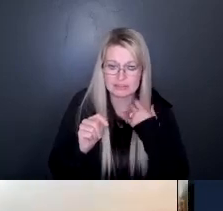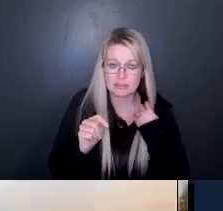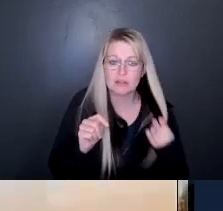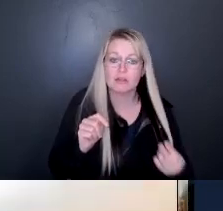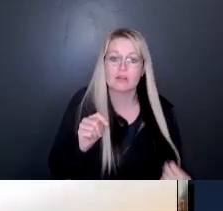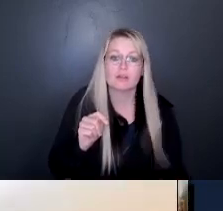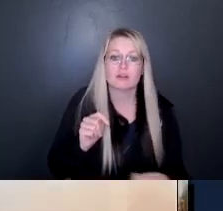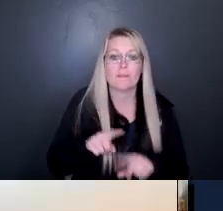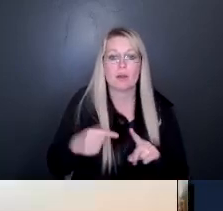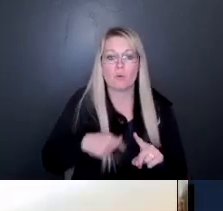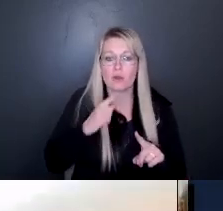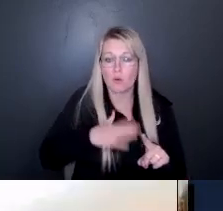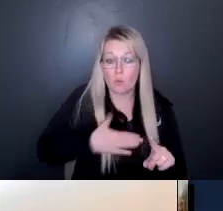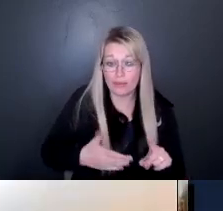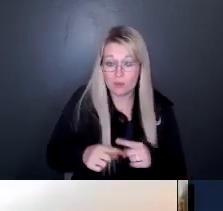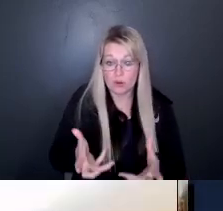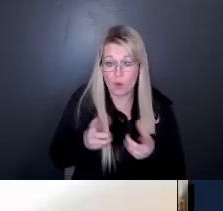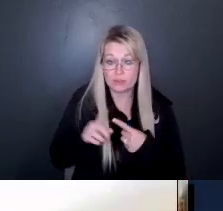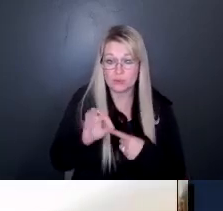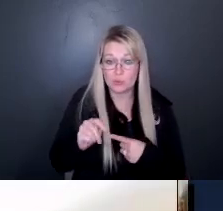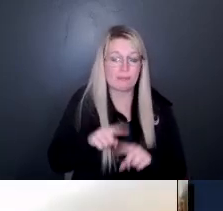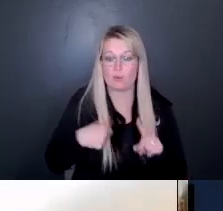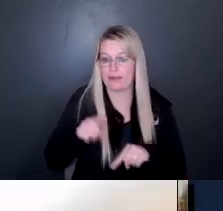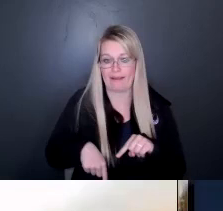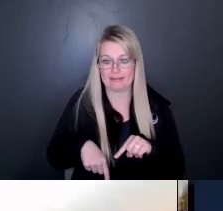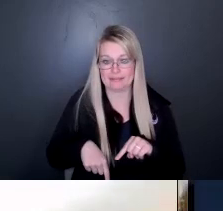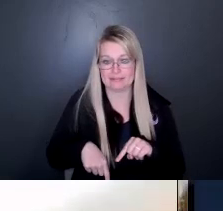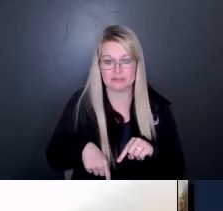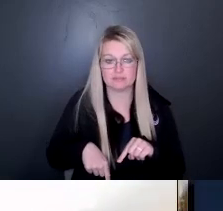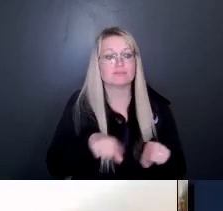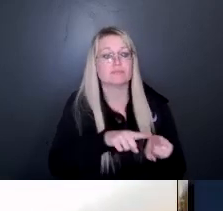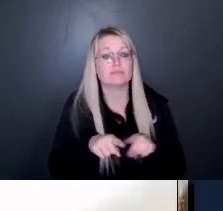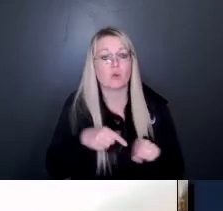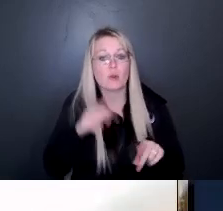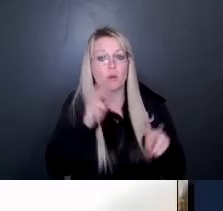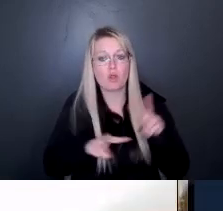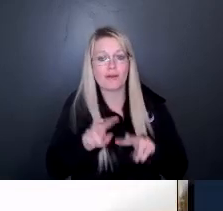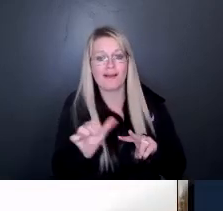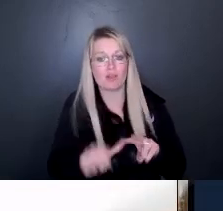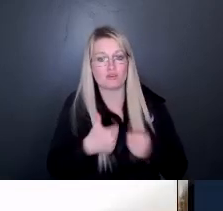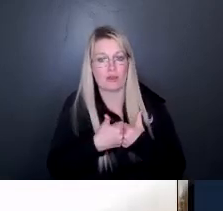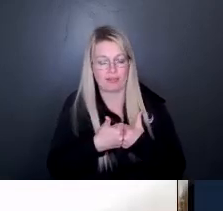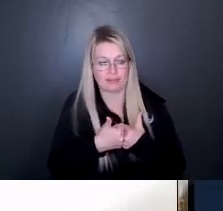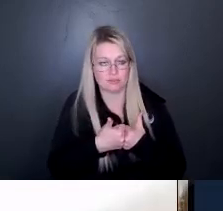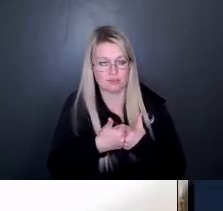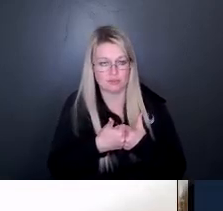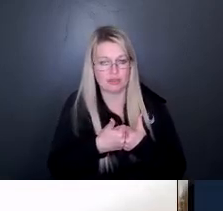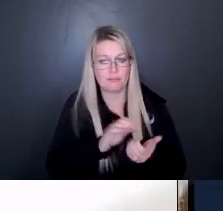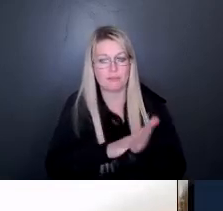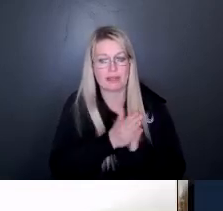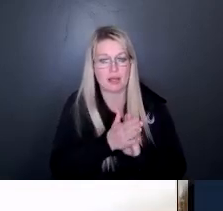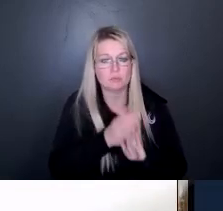are willing, we want to do it, but we are unable. So we also look at another challenge, that it becomes